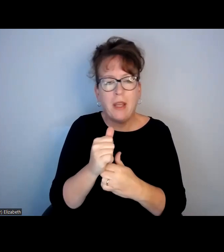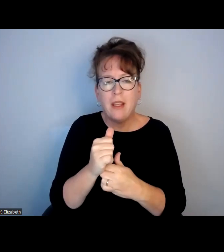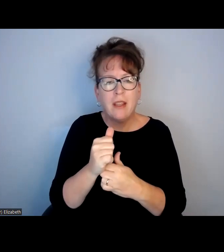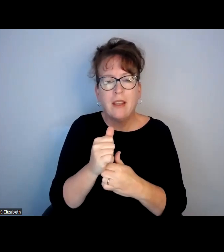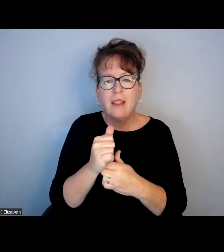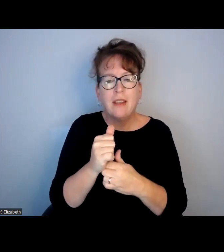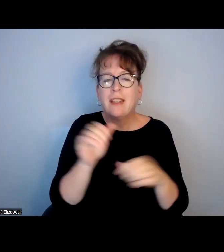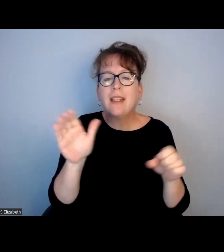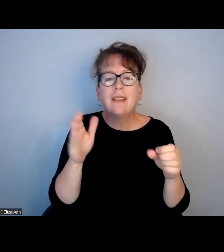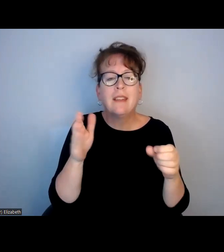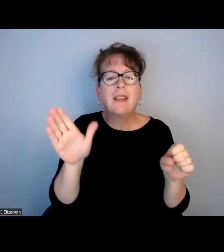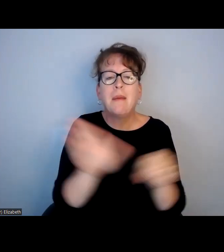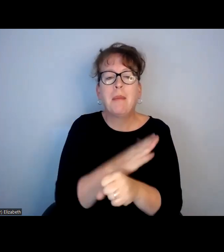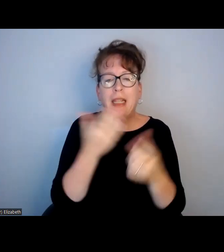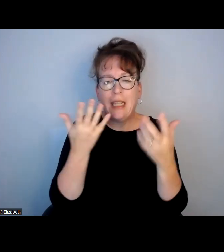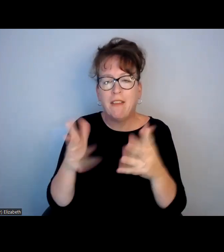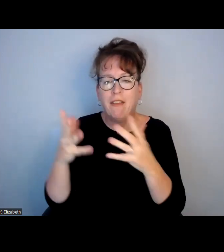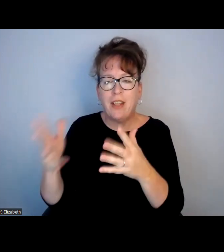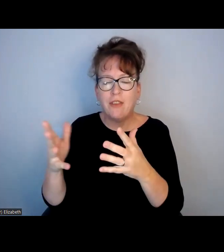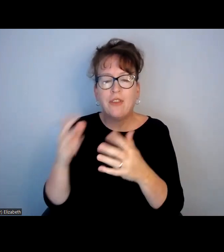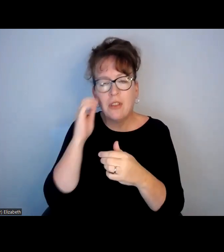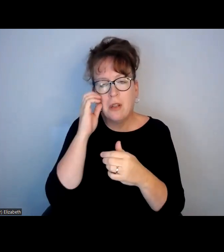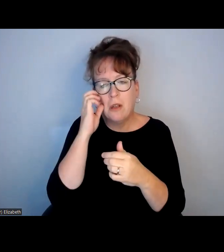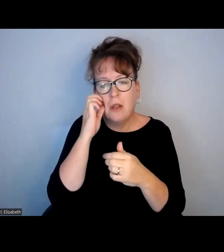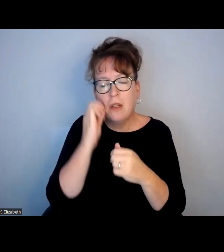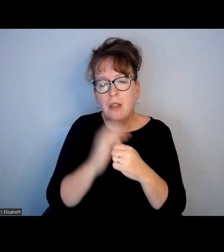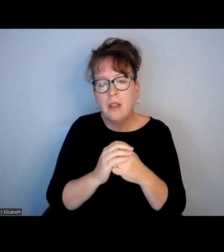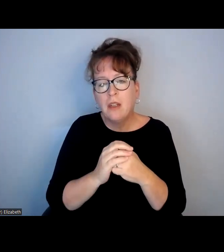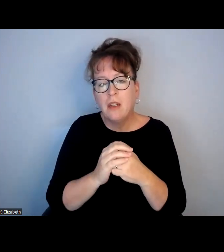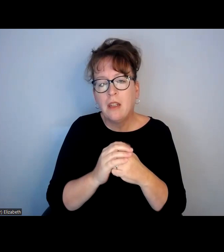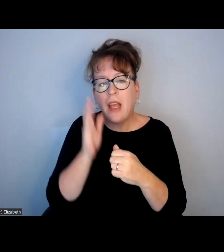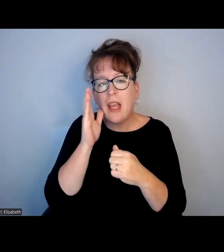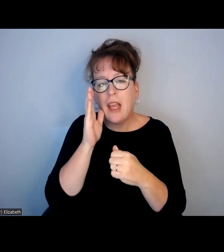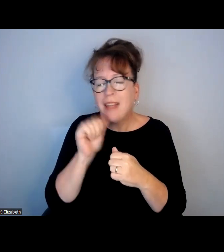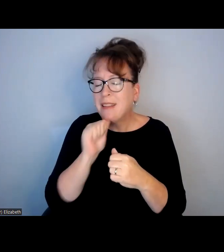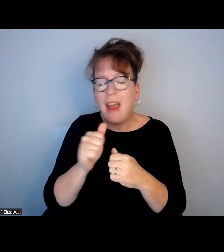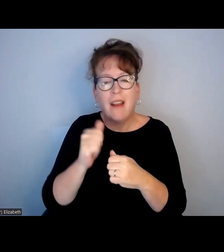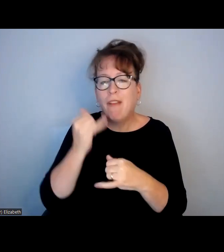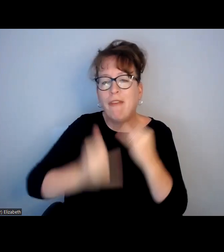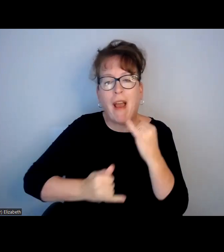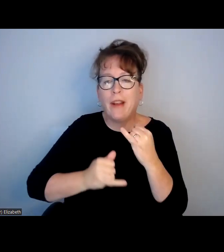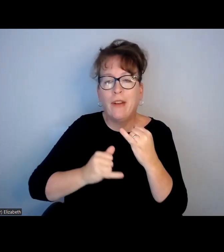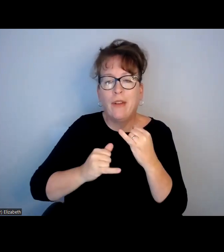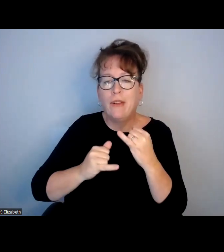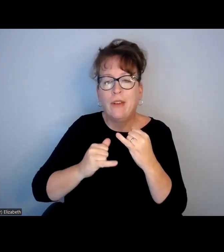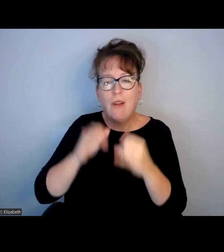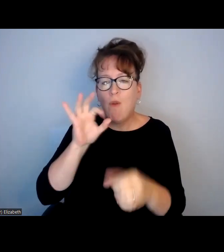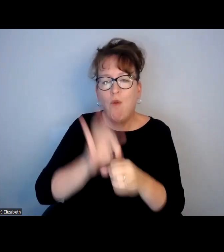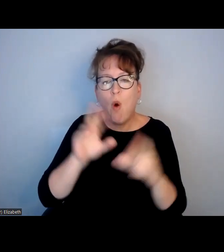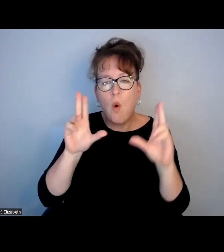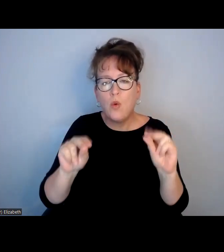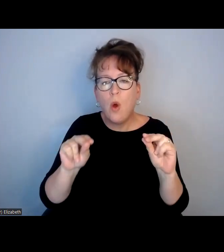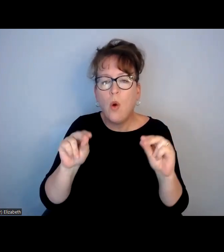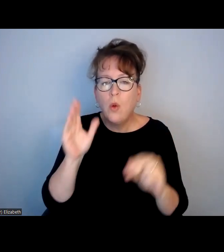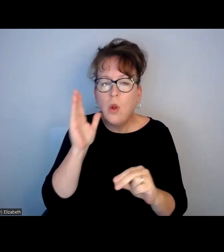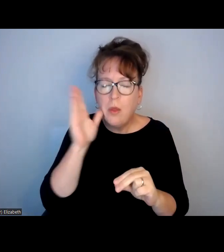finished. You know, it's a set of recommendations. It's not a final framework that's being voted on. So there will be additional